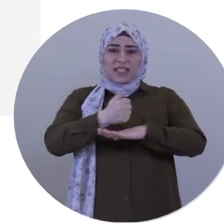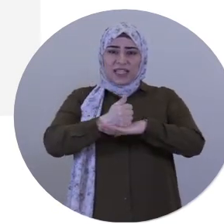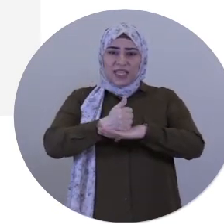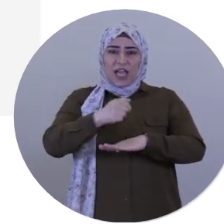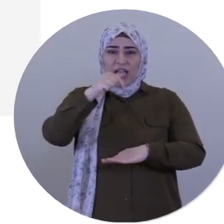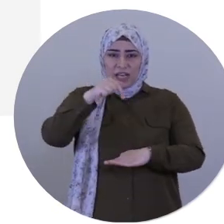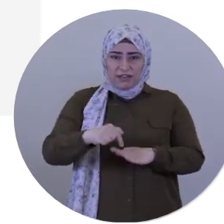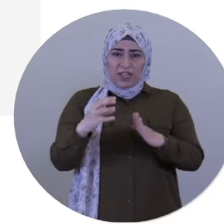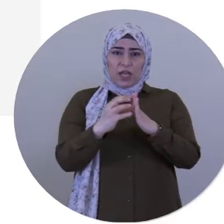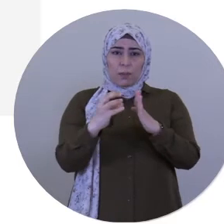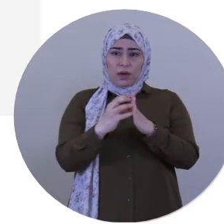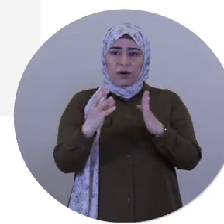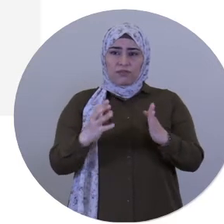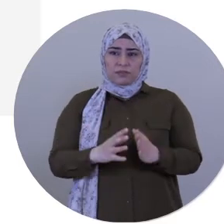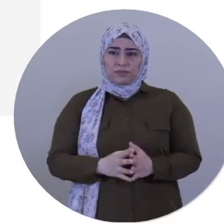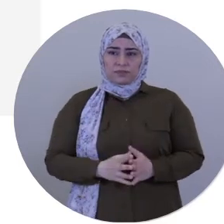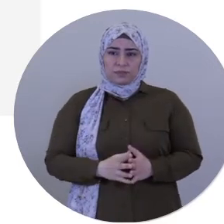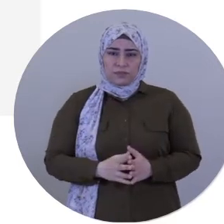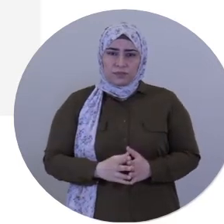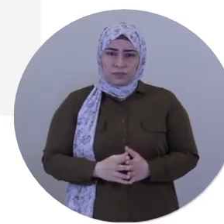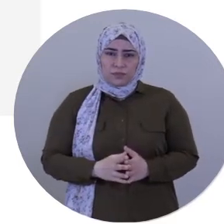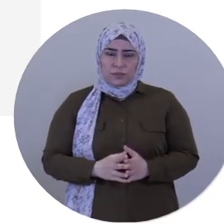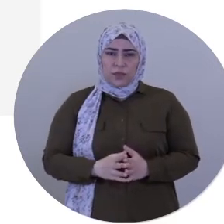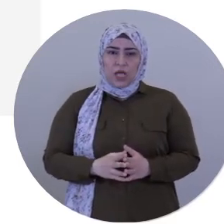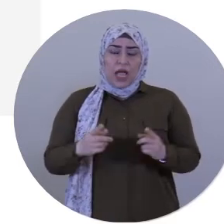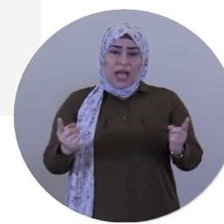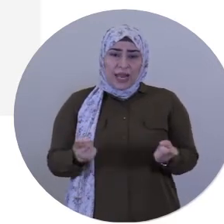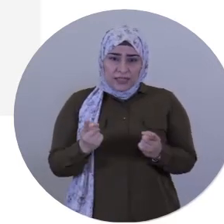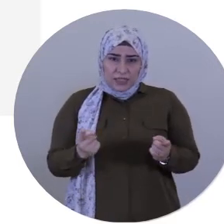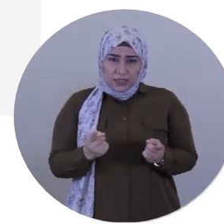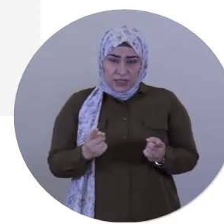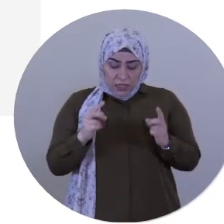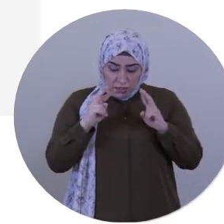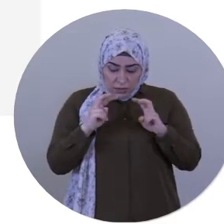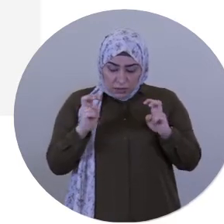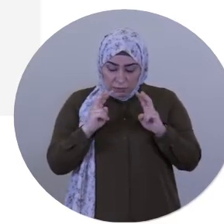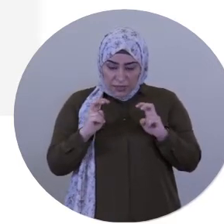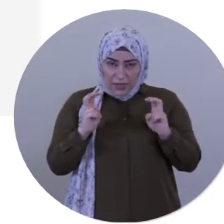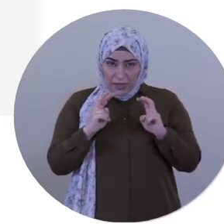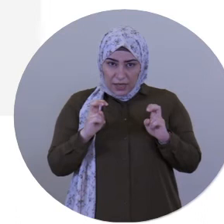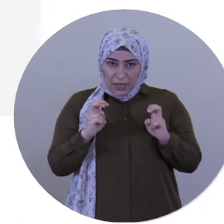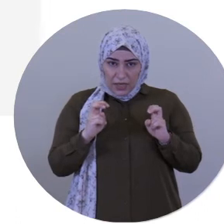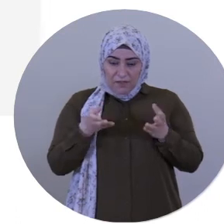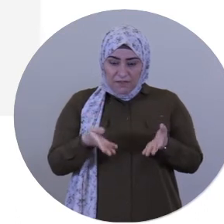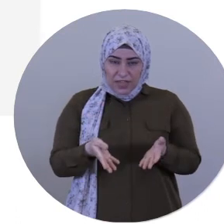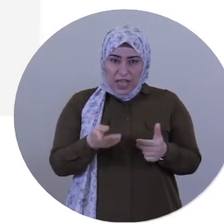discussing. The author can locate the main idea in different places within a